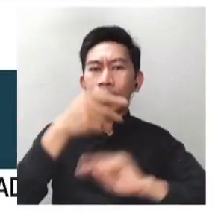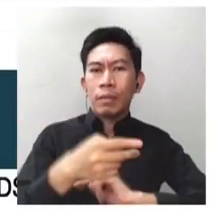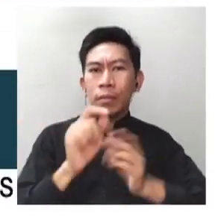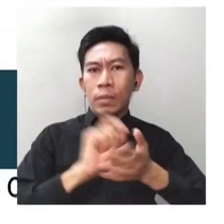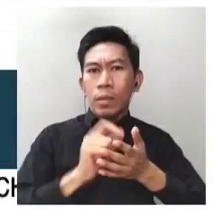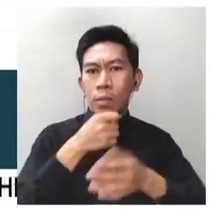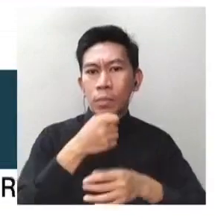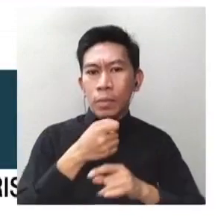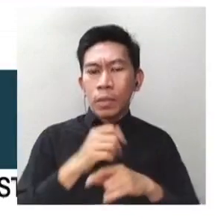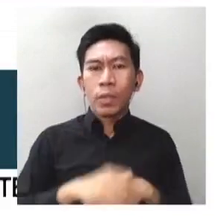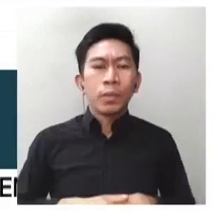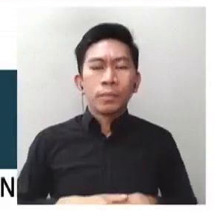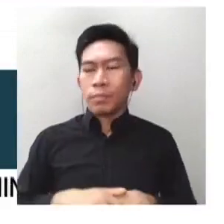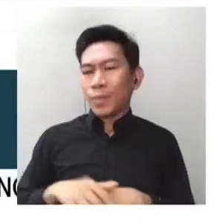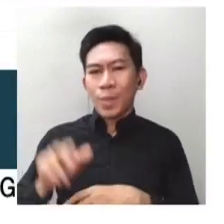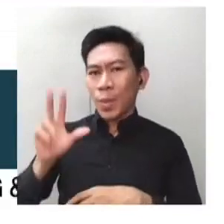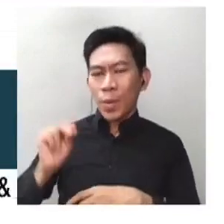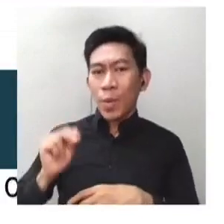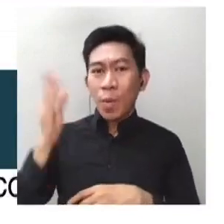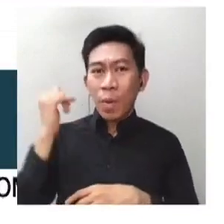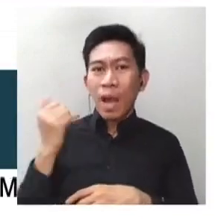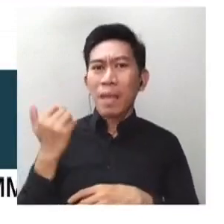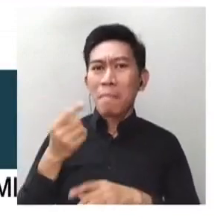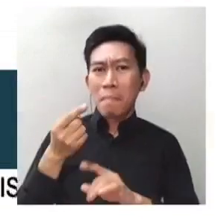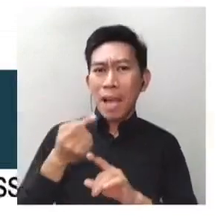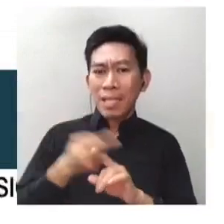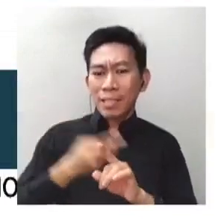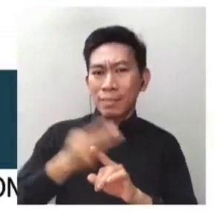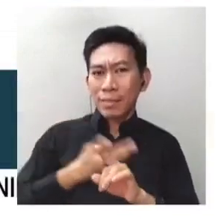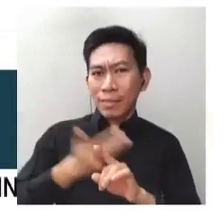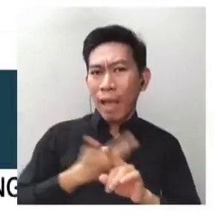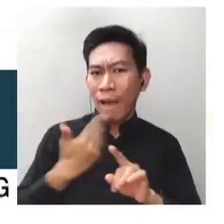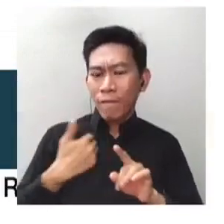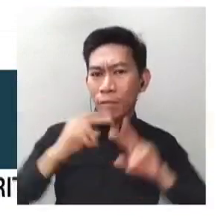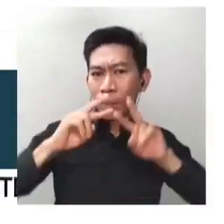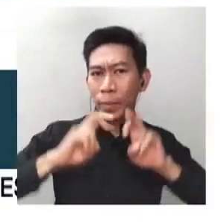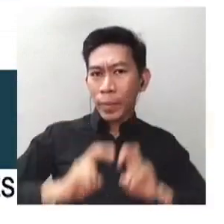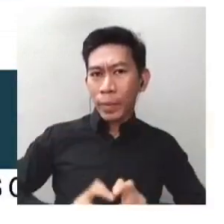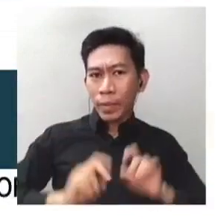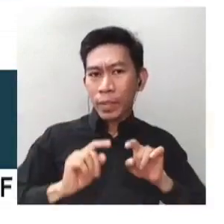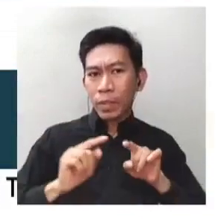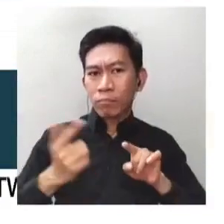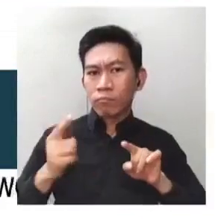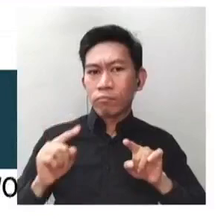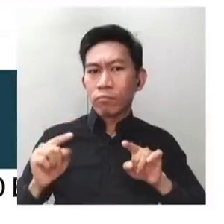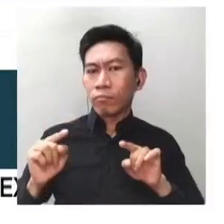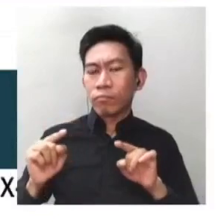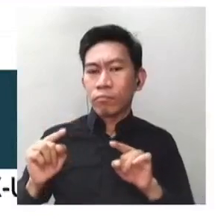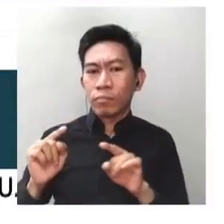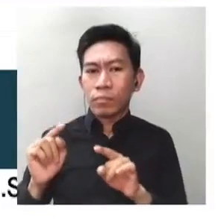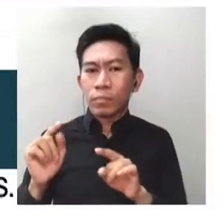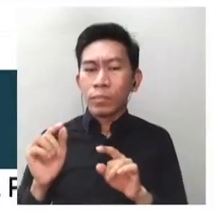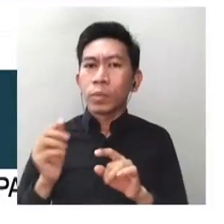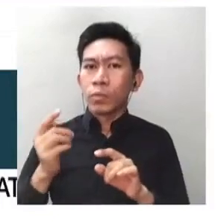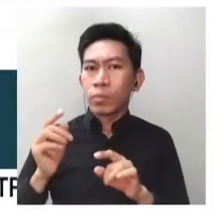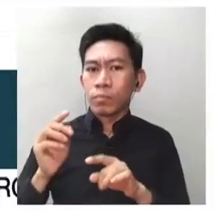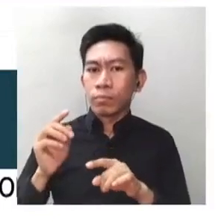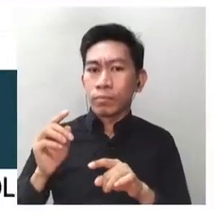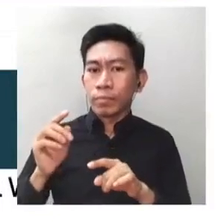research this, to prepare this, to get it in the right shape. And they're not going to do that. They're very careless